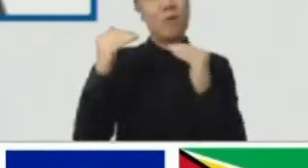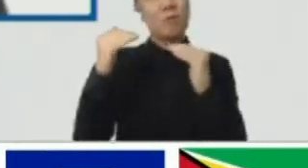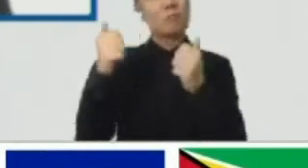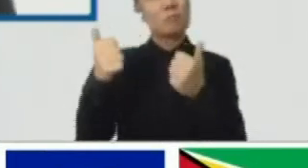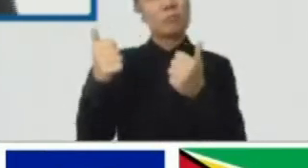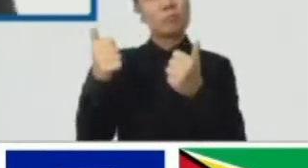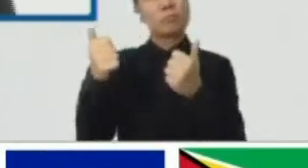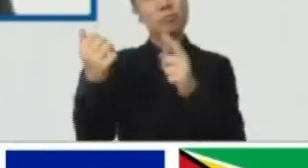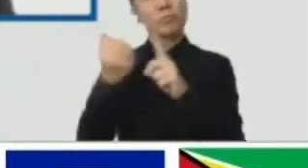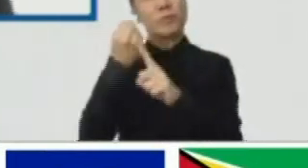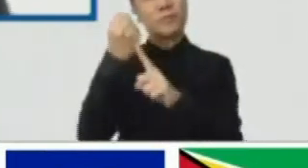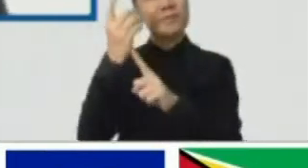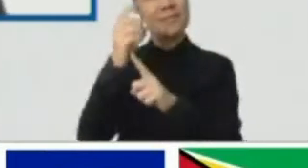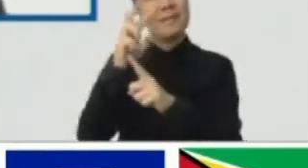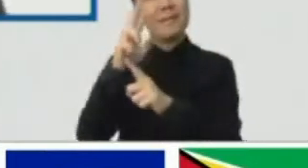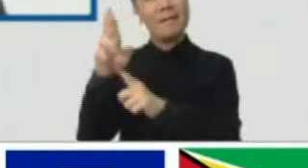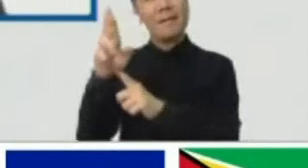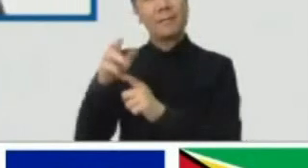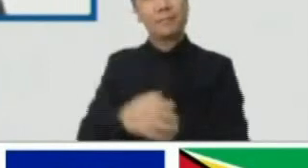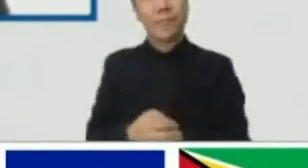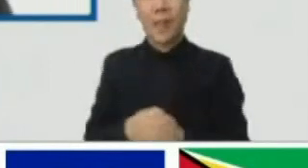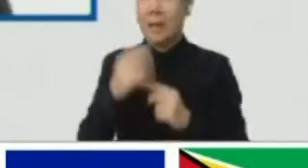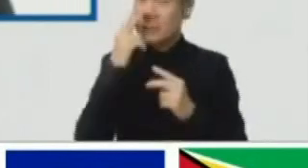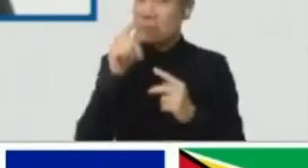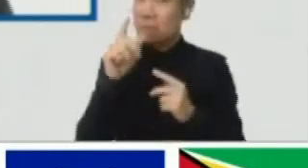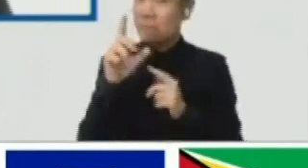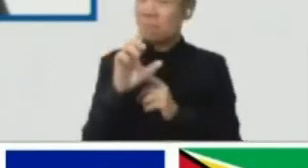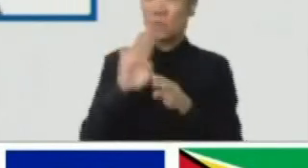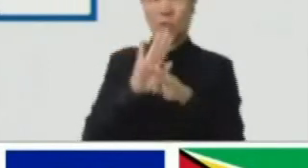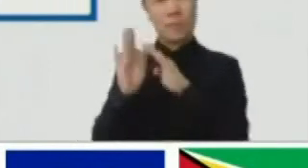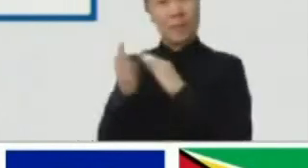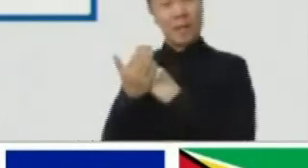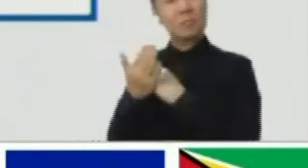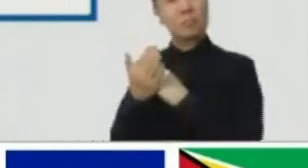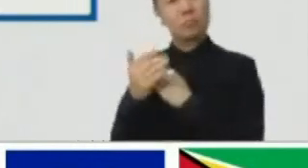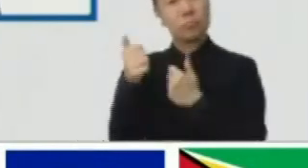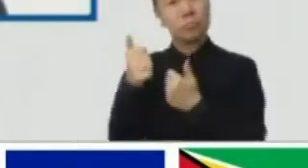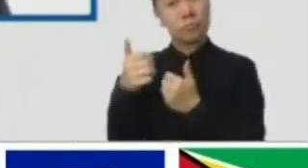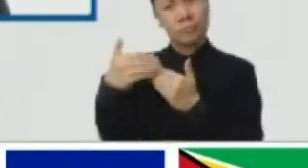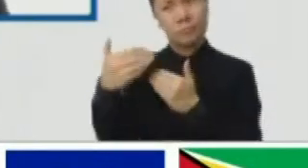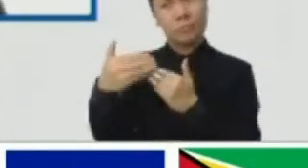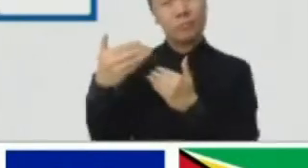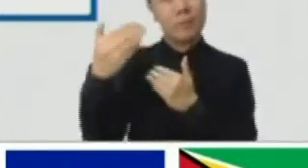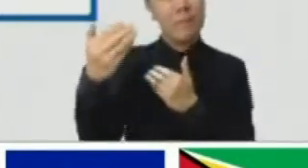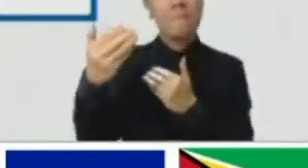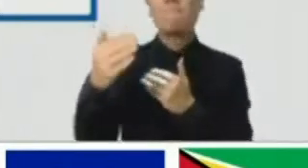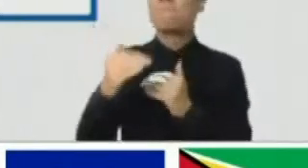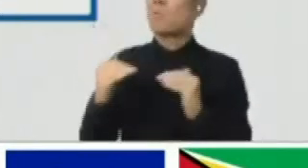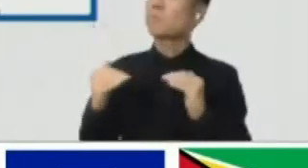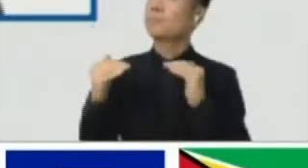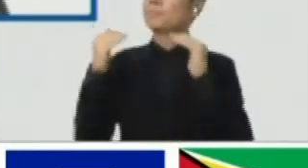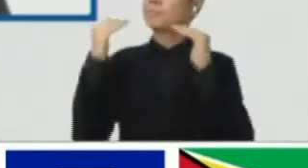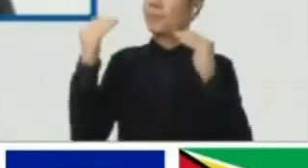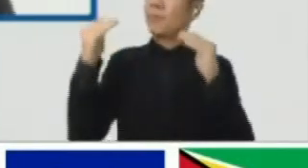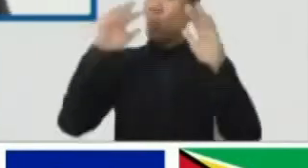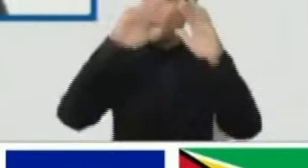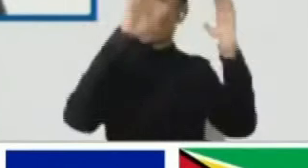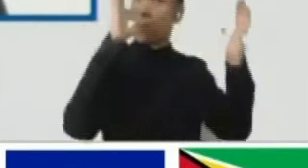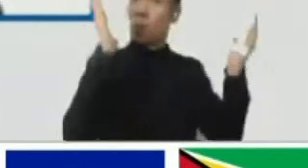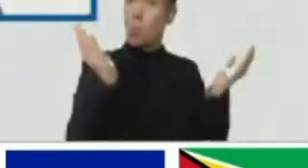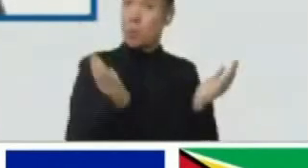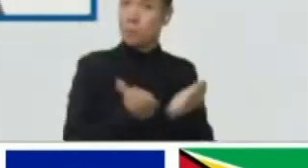has also played an important role in many previous regional and global platforms and also chaired